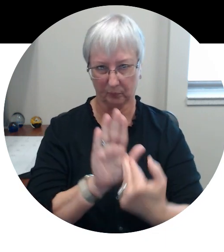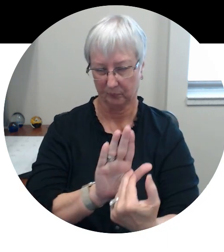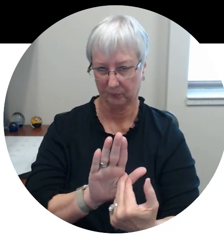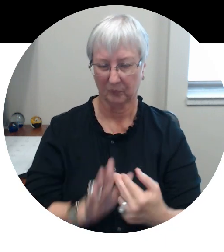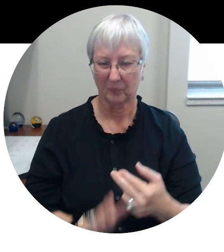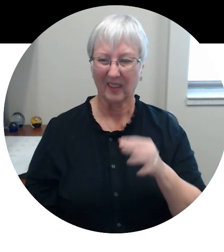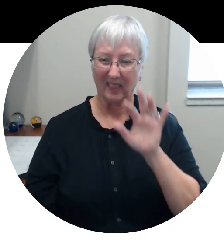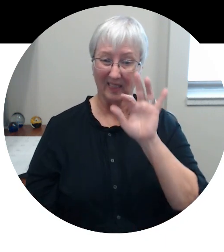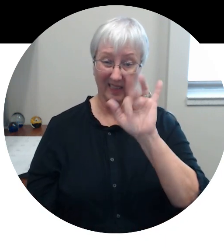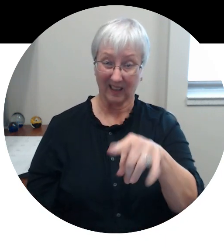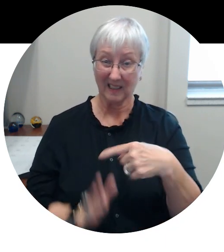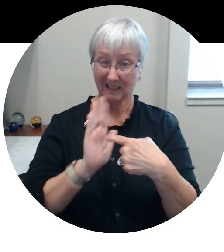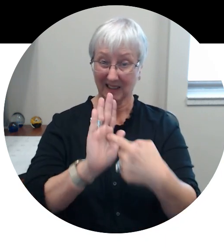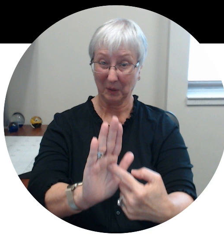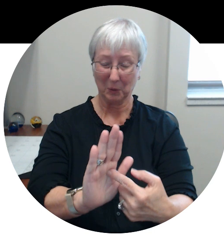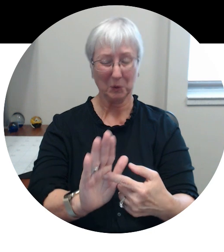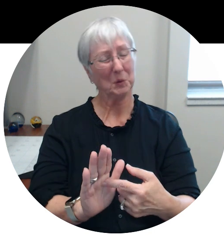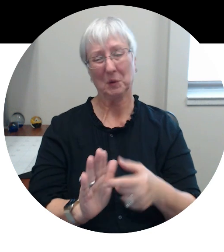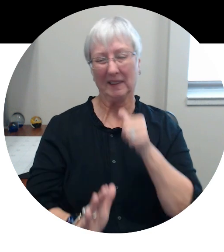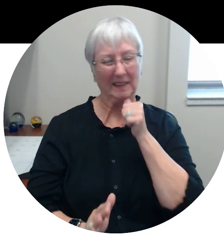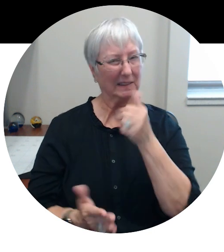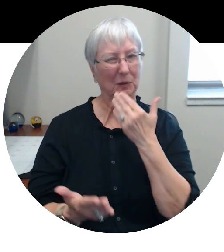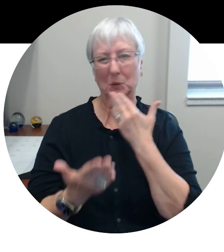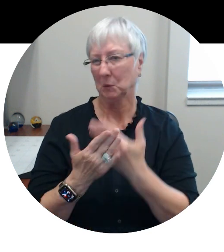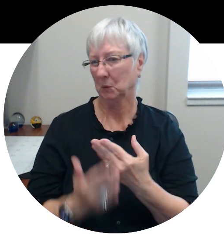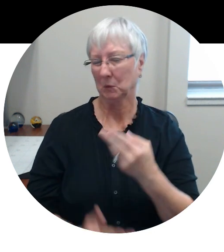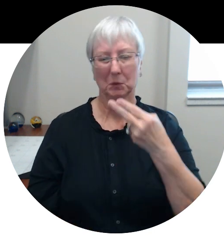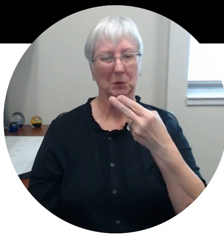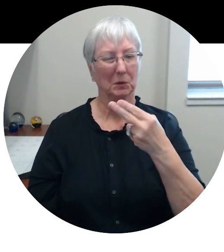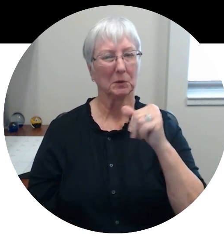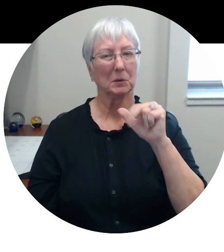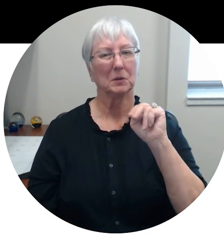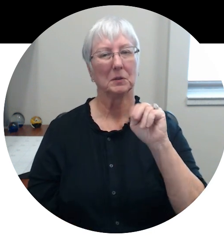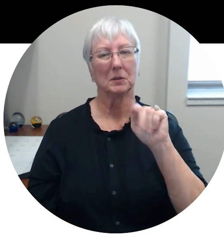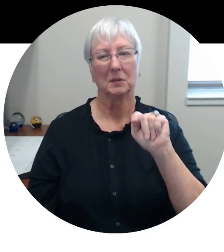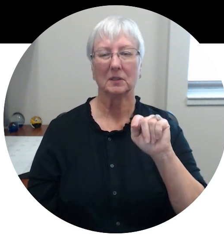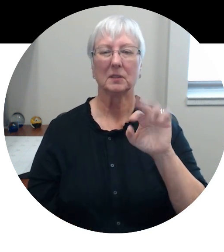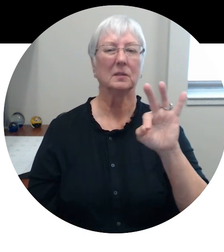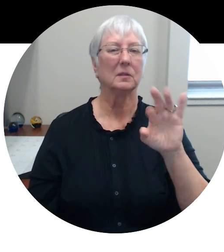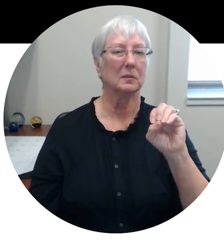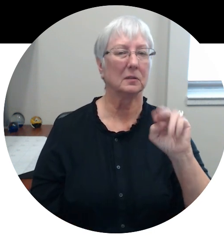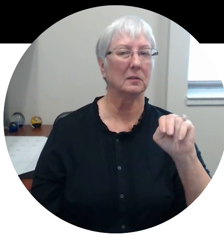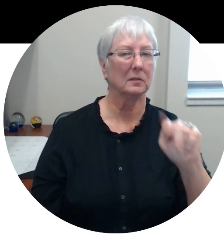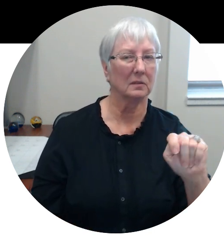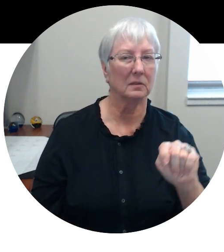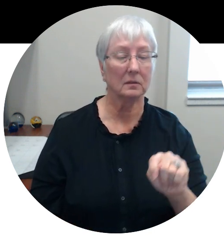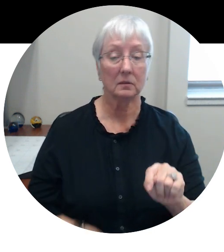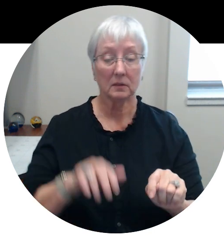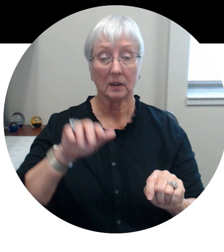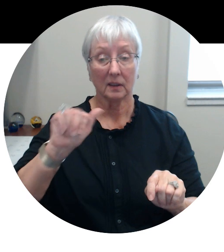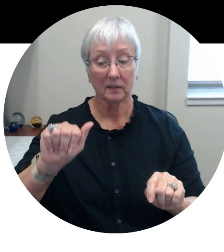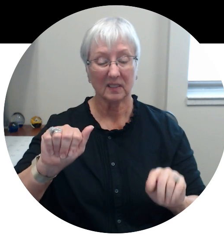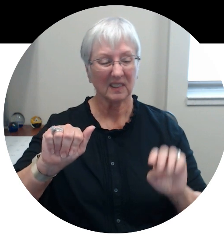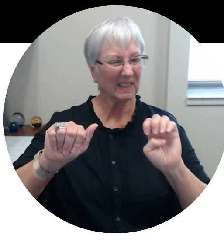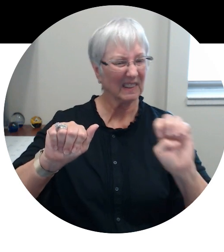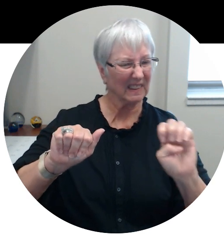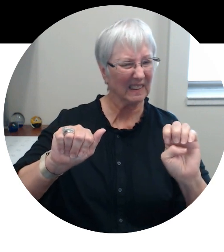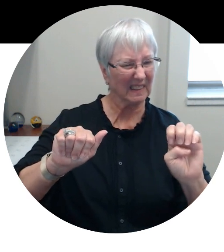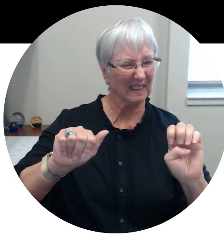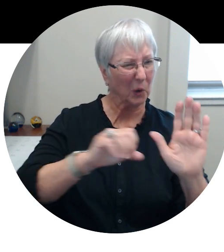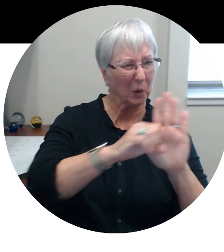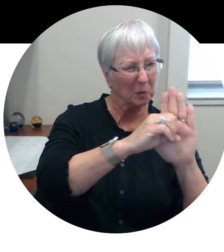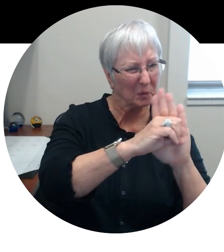not the best hinted font out there. You can see that the counters on our lowercase a's and e's have actually filled in at this smaller size,